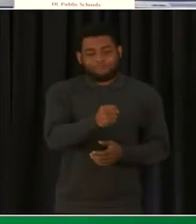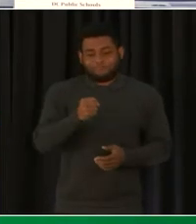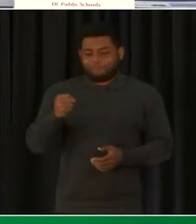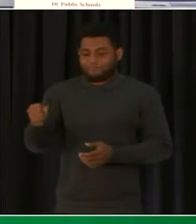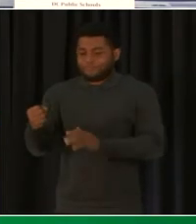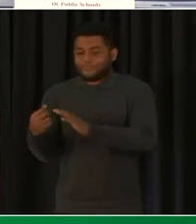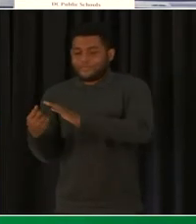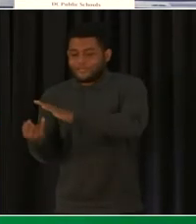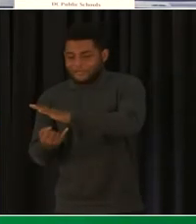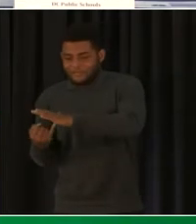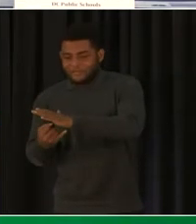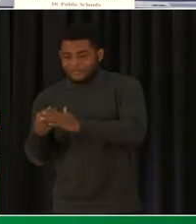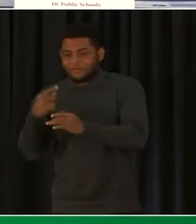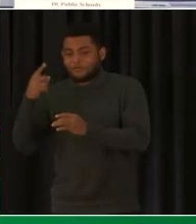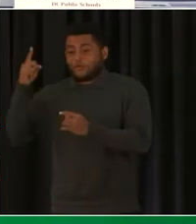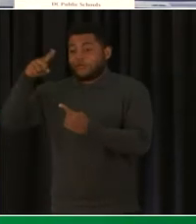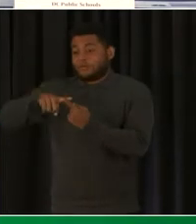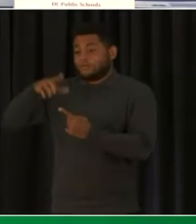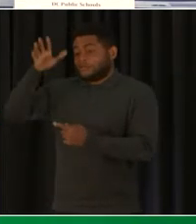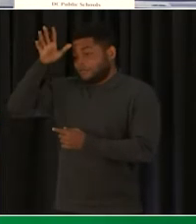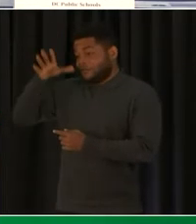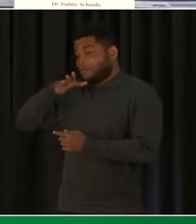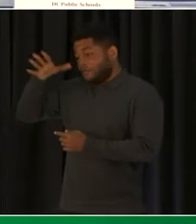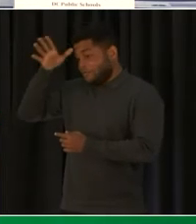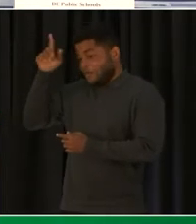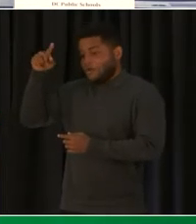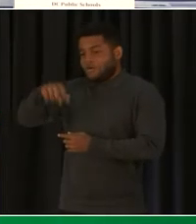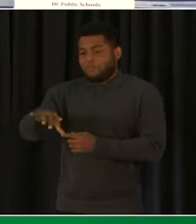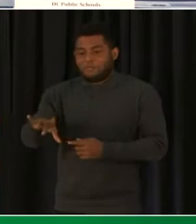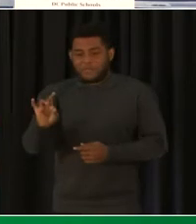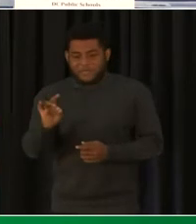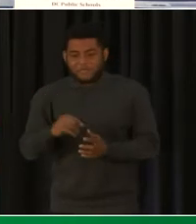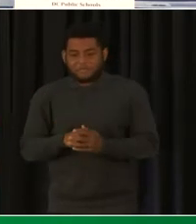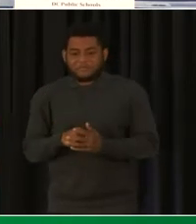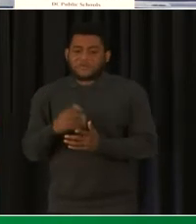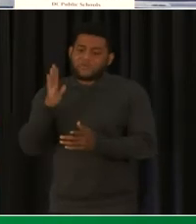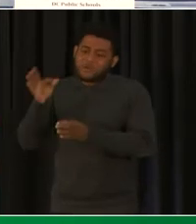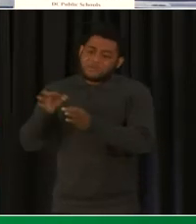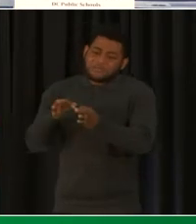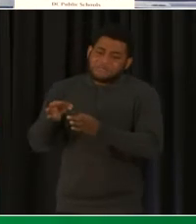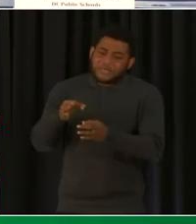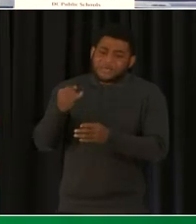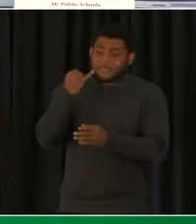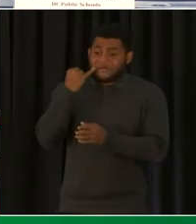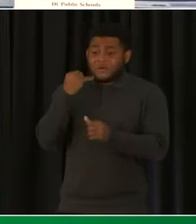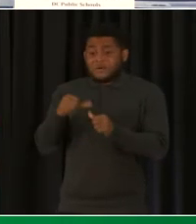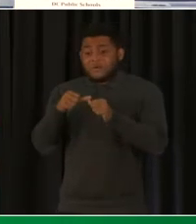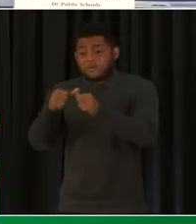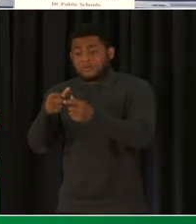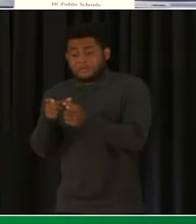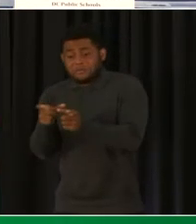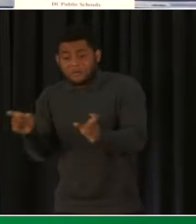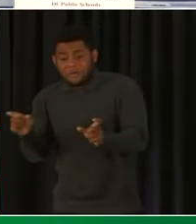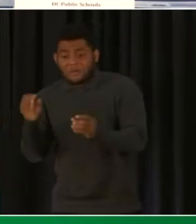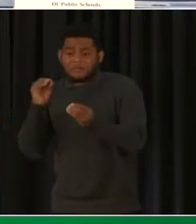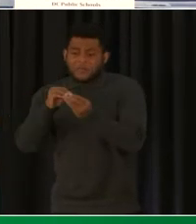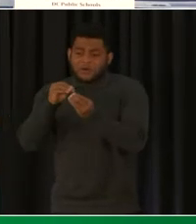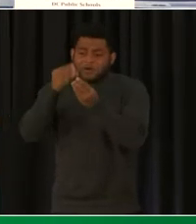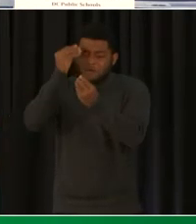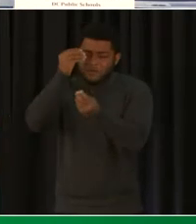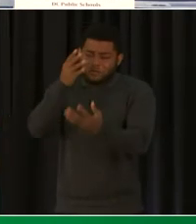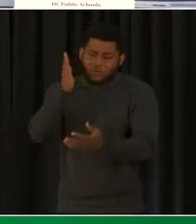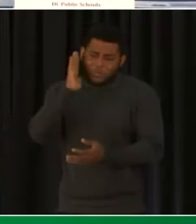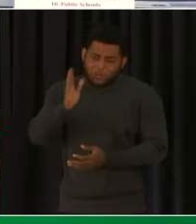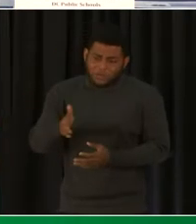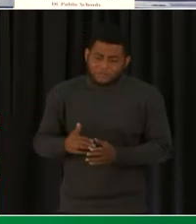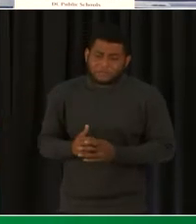And we will give you information with regards to any required quarantining. And as any